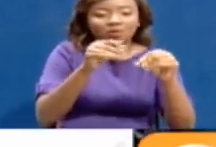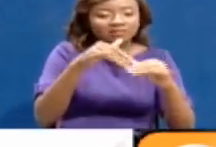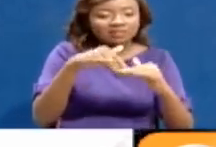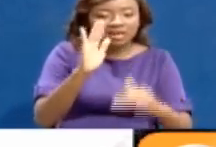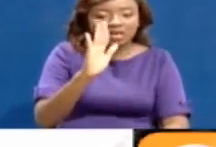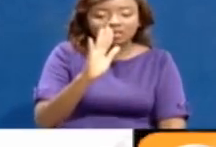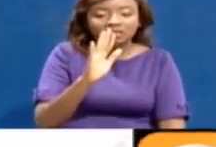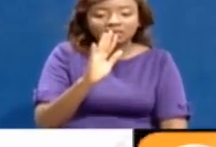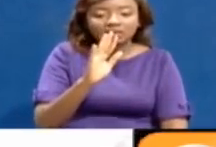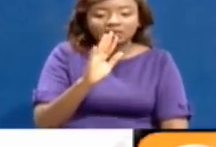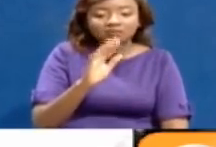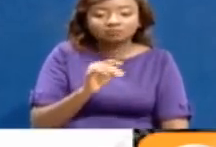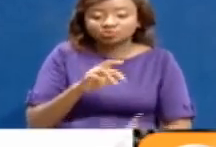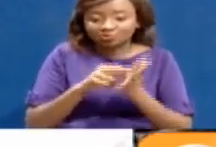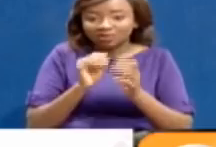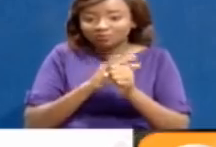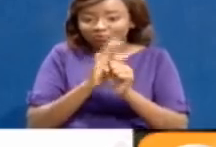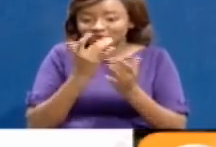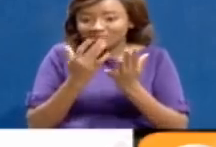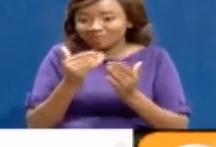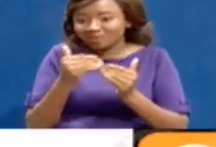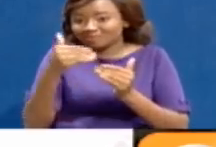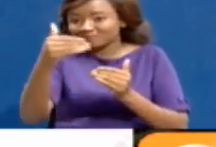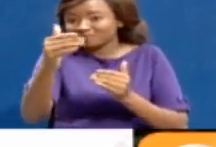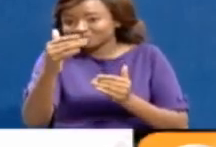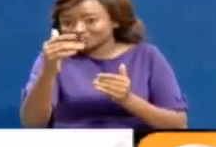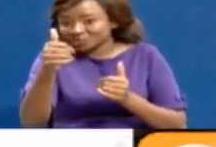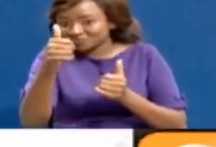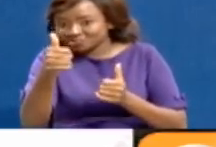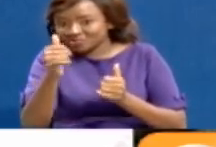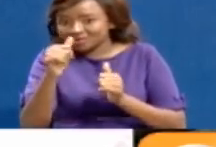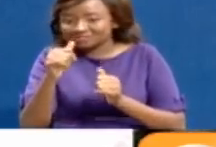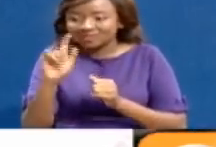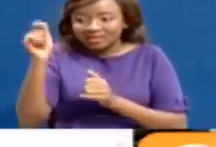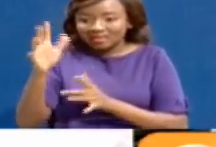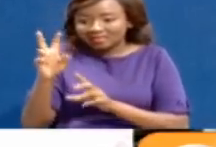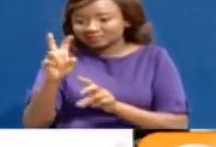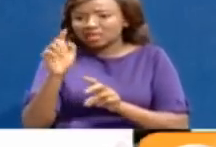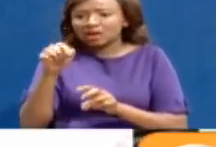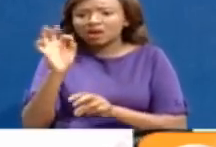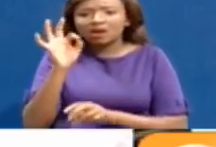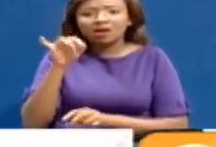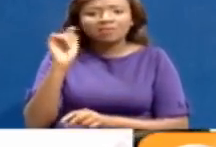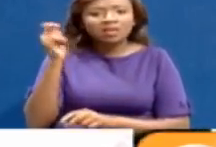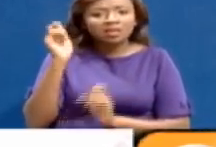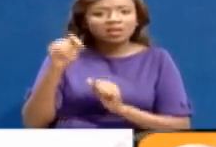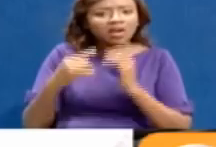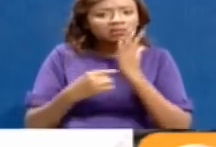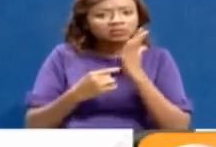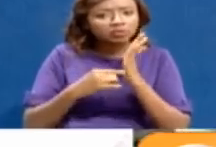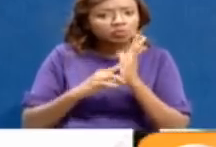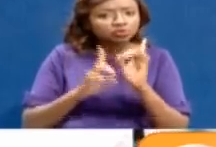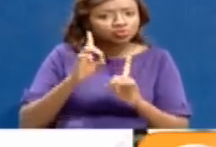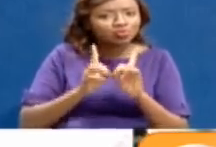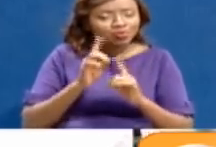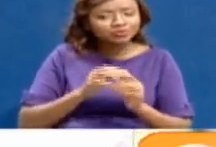the COVID-19 pandemic? Could Kenyans finally get a chance to see the potential that there is in this country in manufacturing tech and innovation